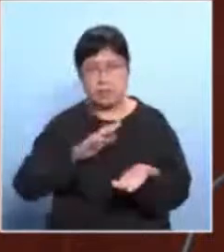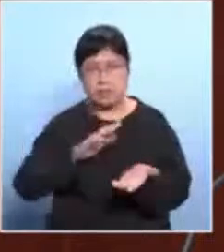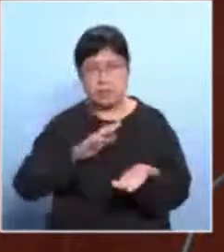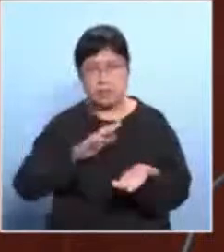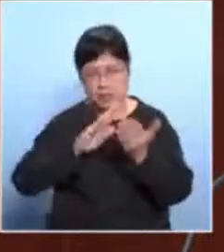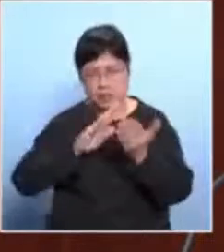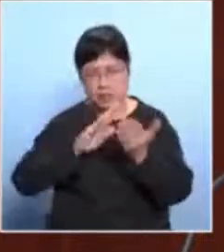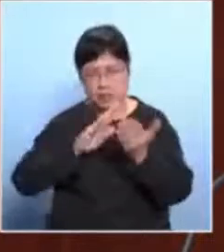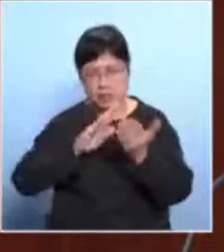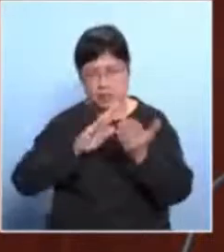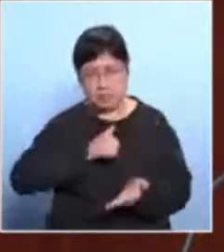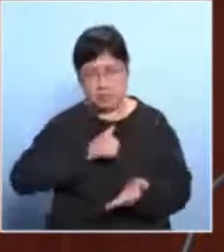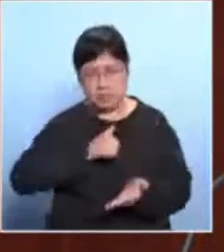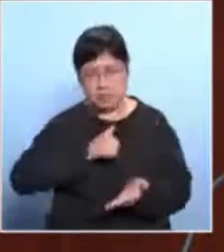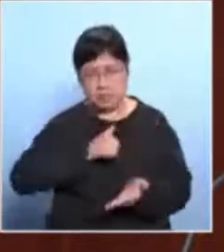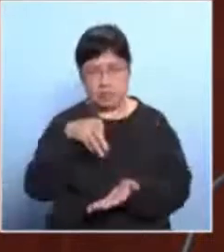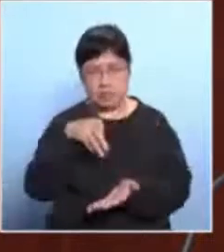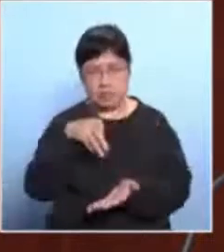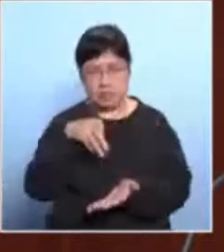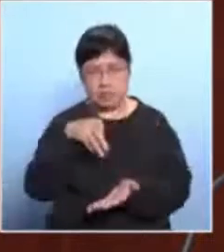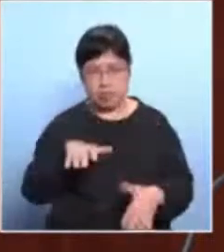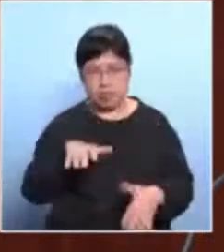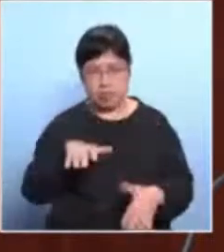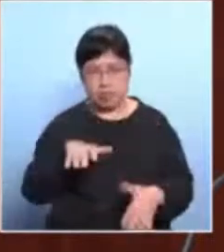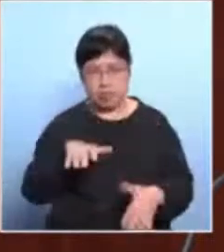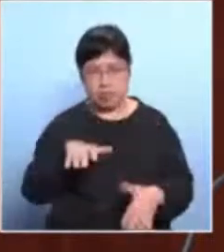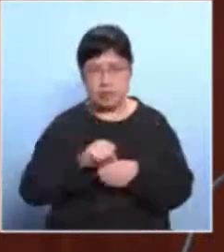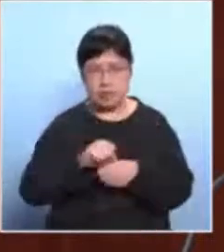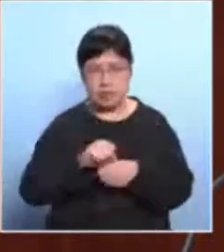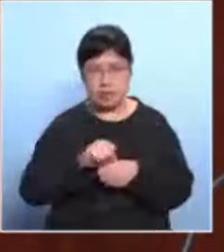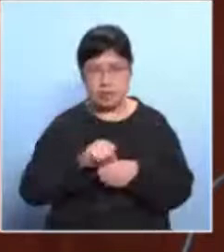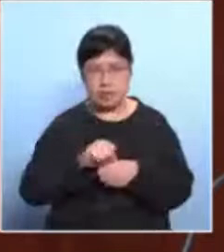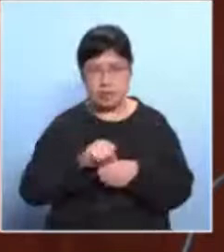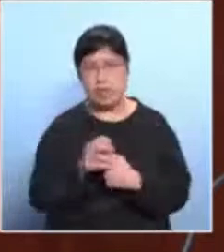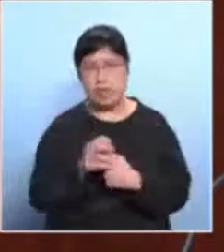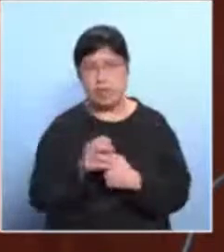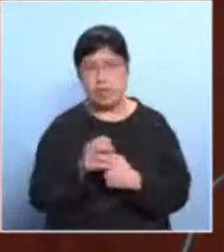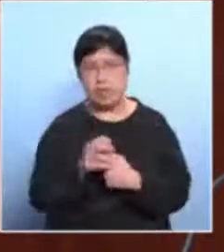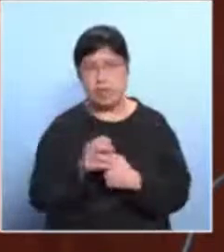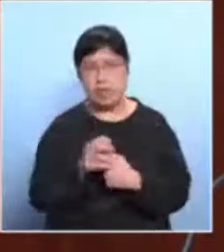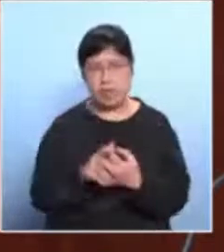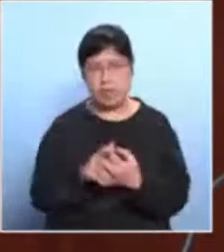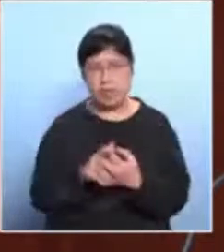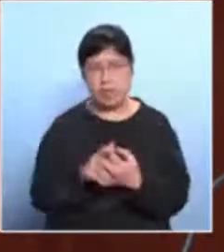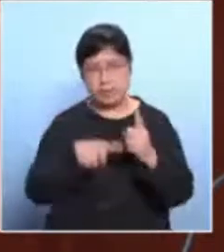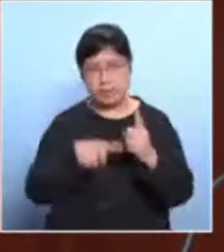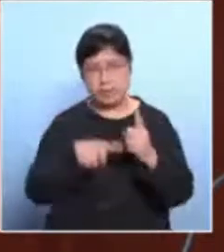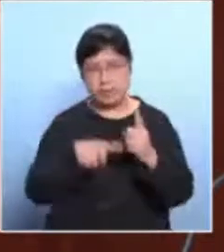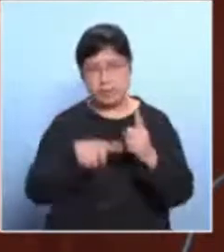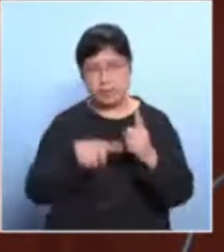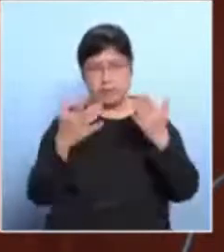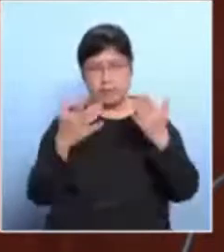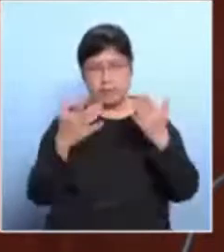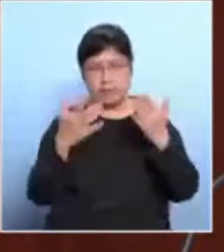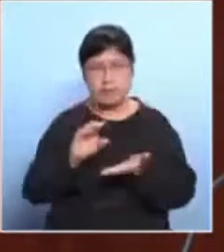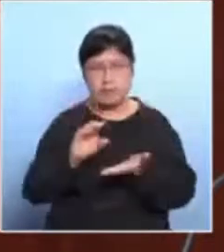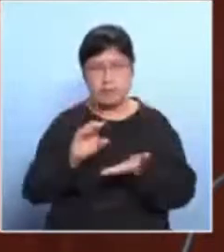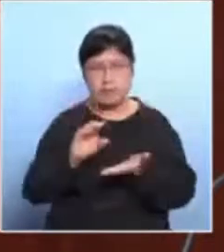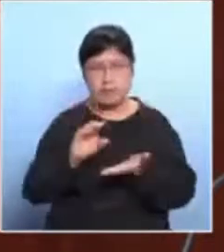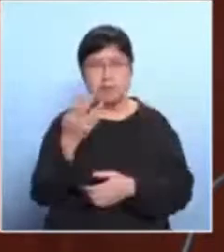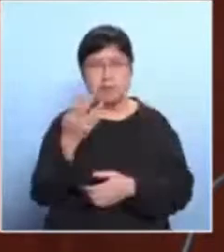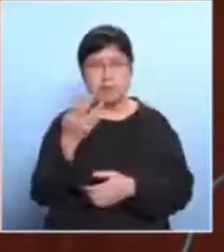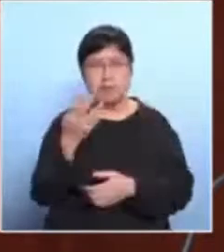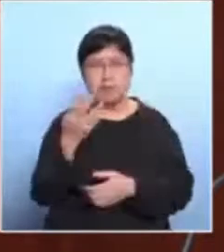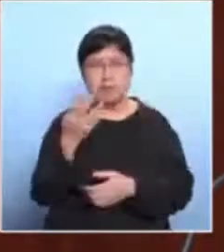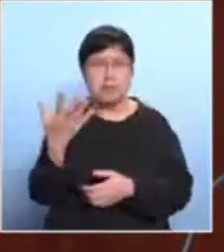directory, representing an increase of around 20%. Providing subsidized hypertension and diabetes mellitus screening